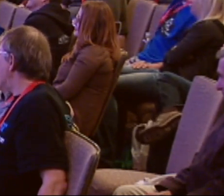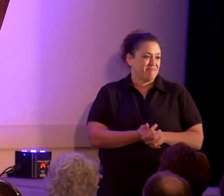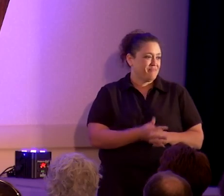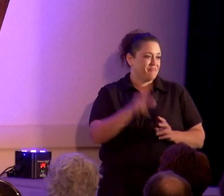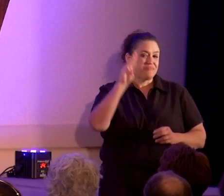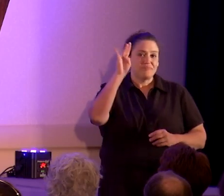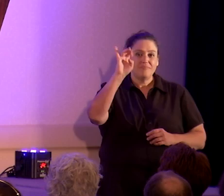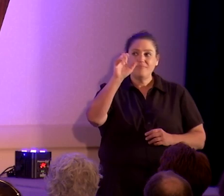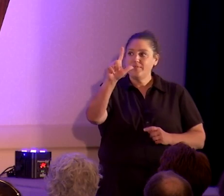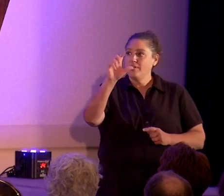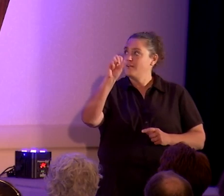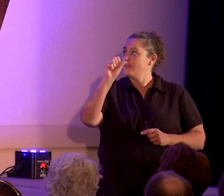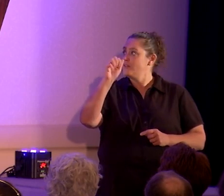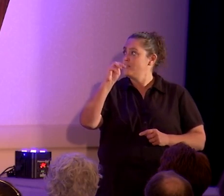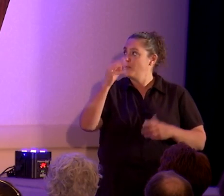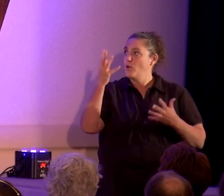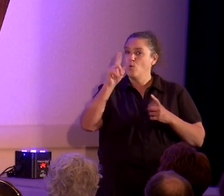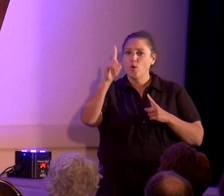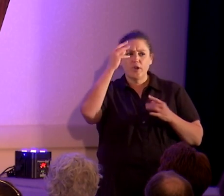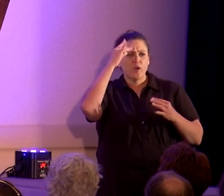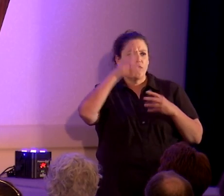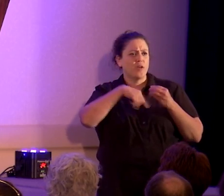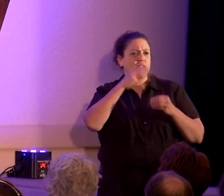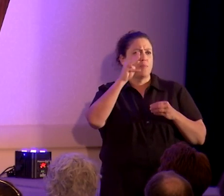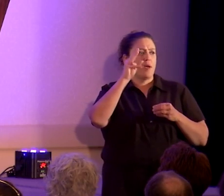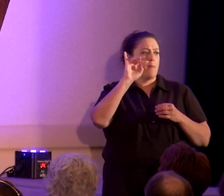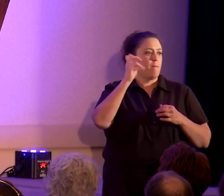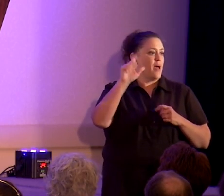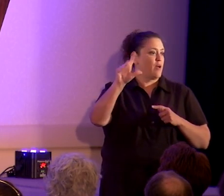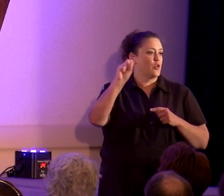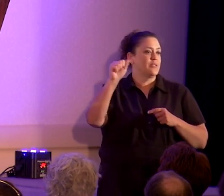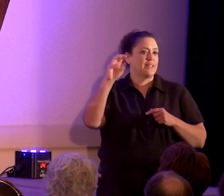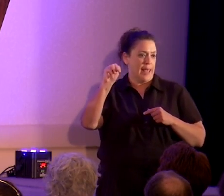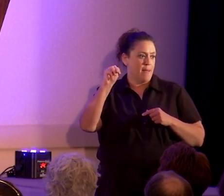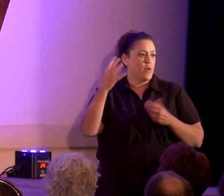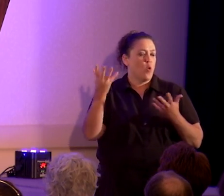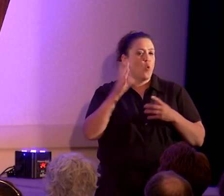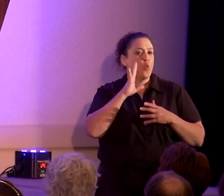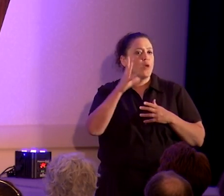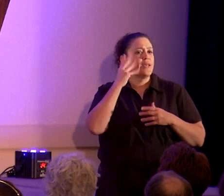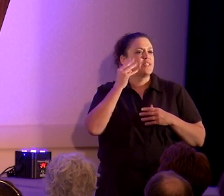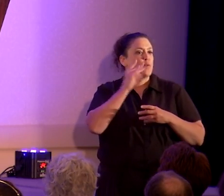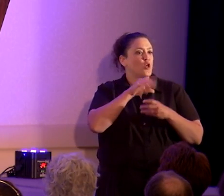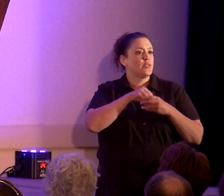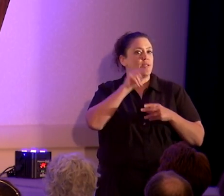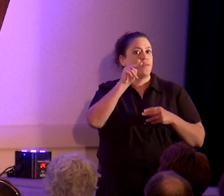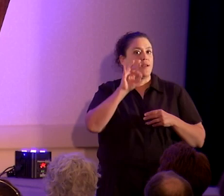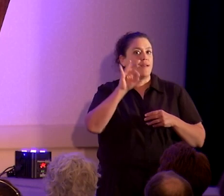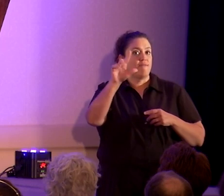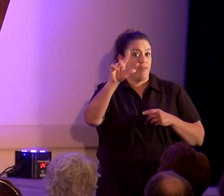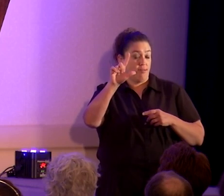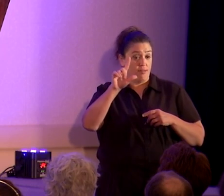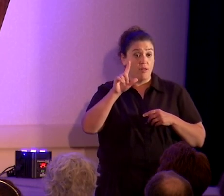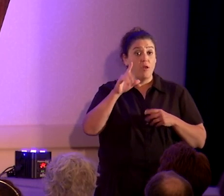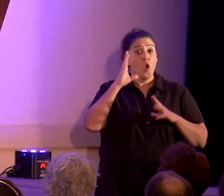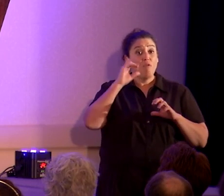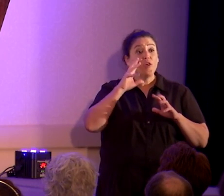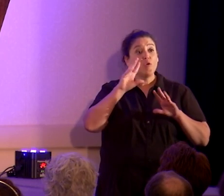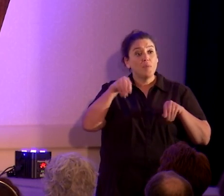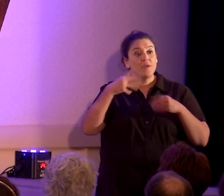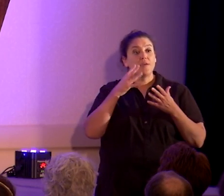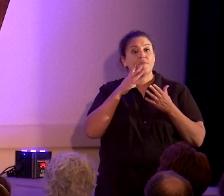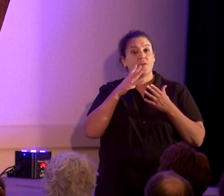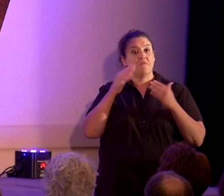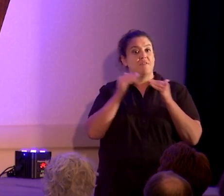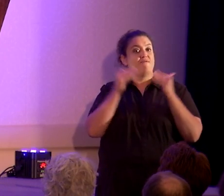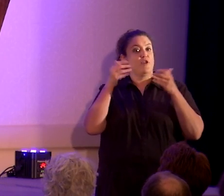Michael Sam, what are your thoughts? What do you think he's going to experience in the NFL? I think hopefully he'll be given a fair shot by at least two or